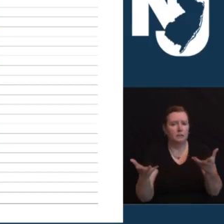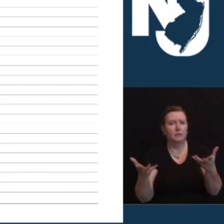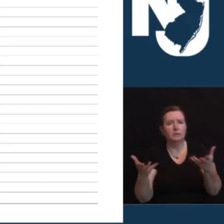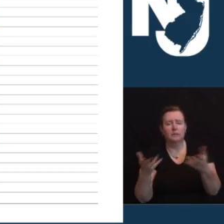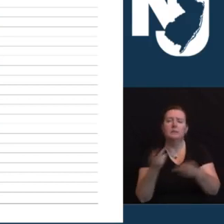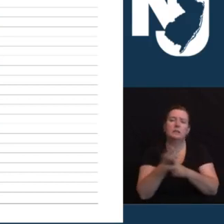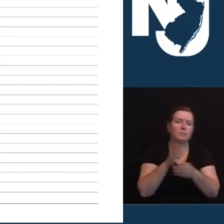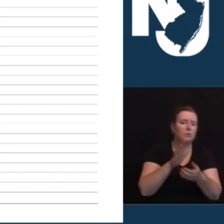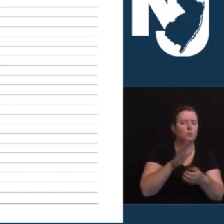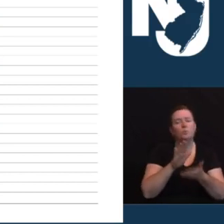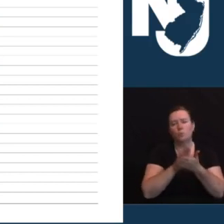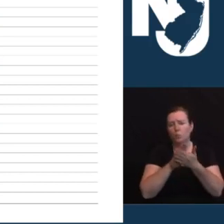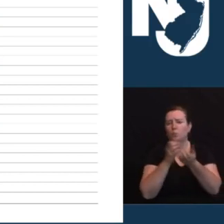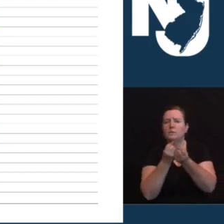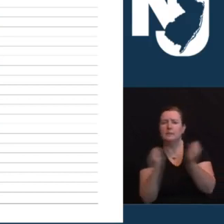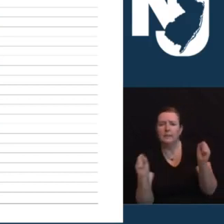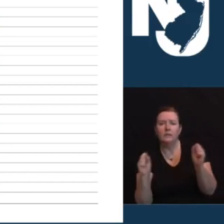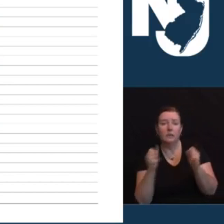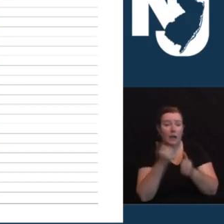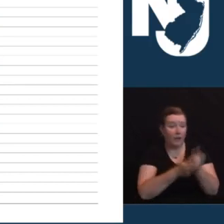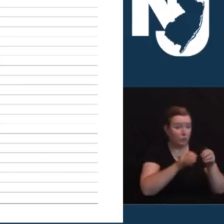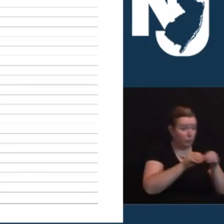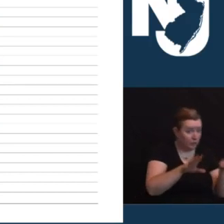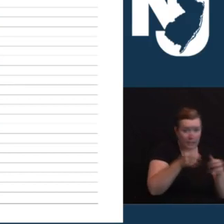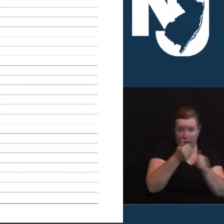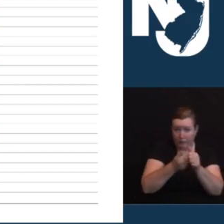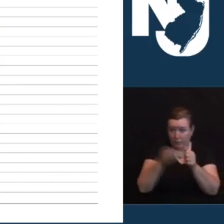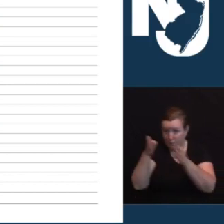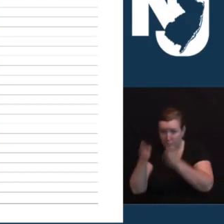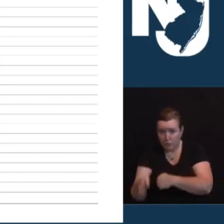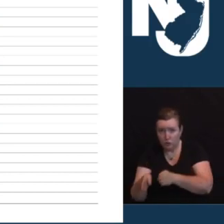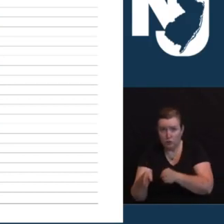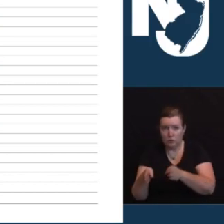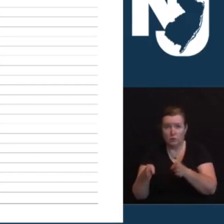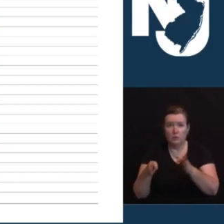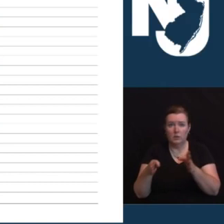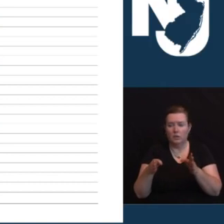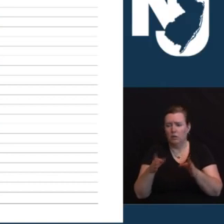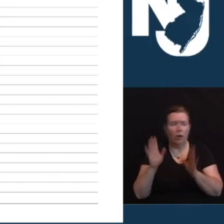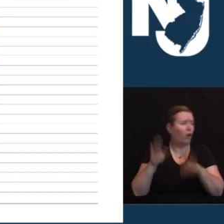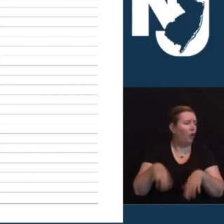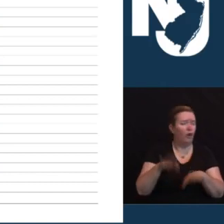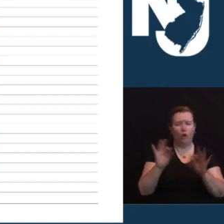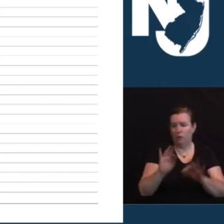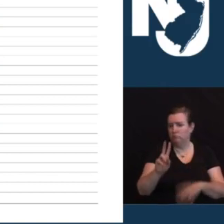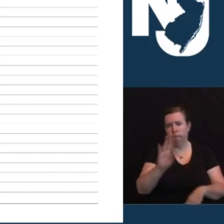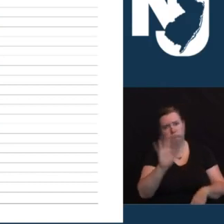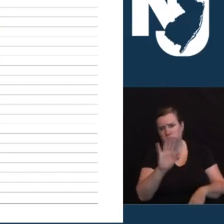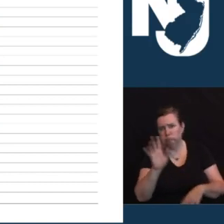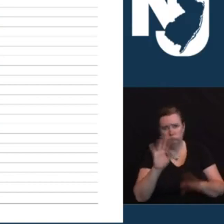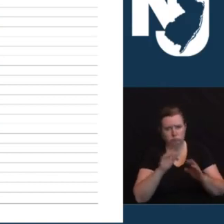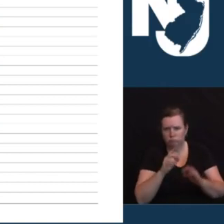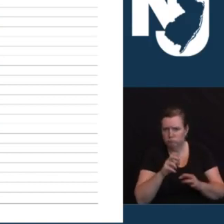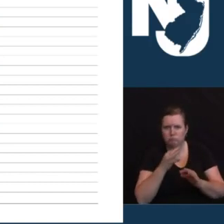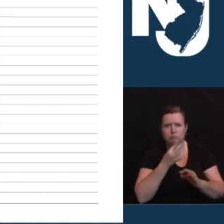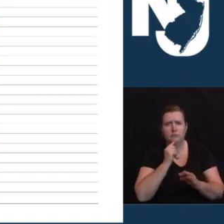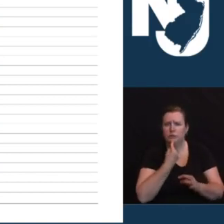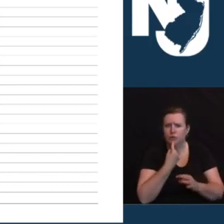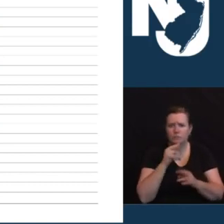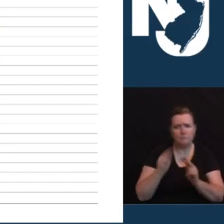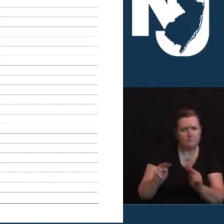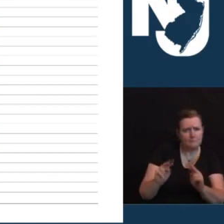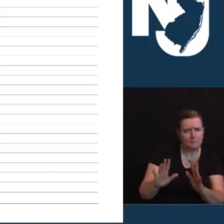those outbreaks, every one of those cases seriously as we can. But in terms of having a system with